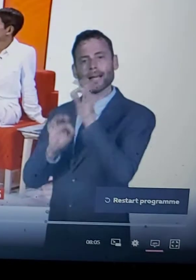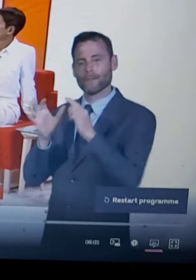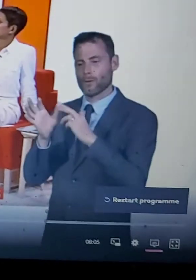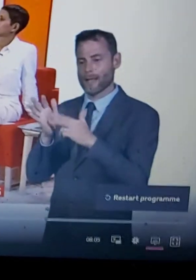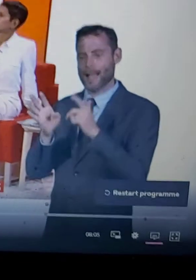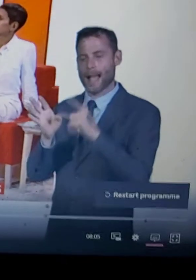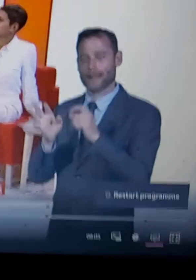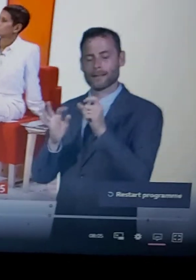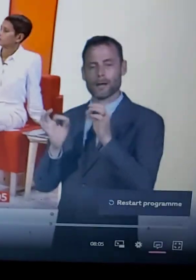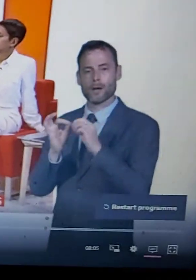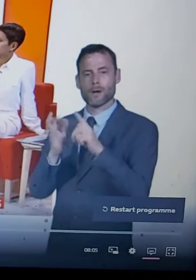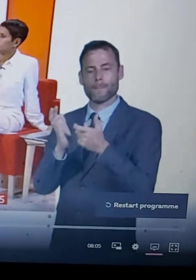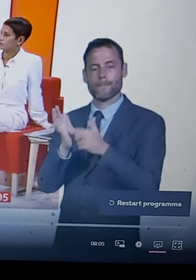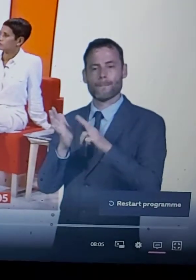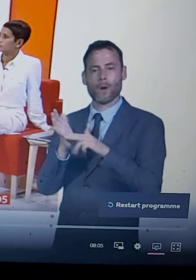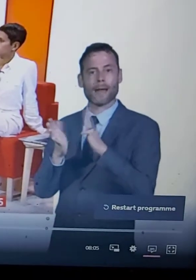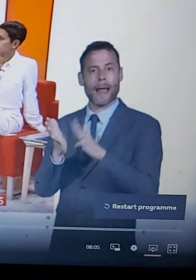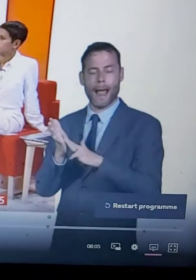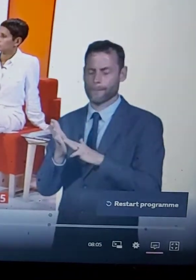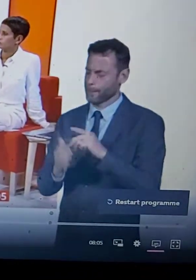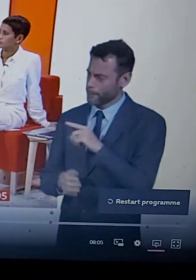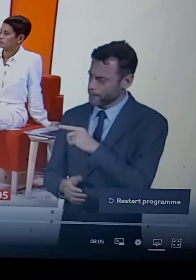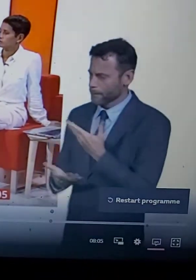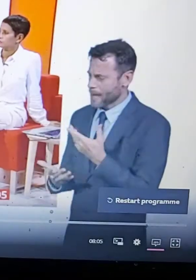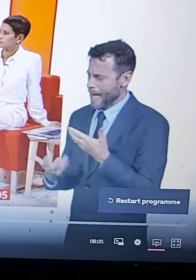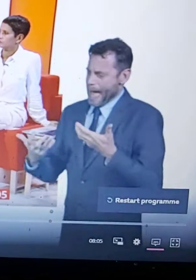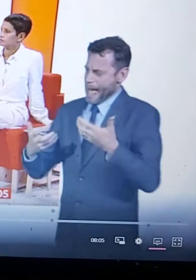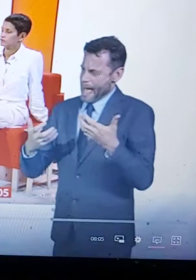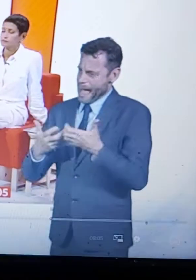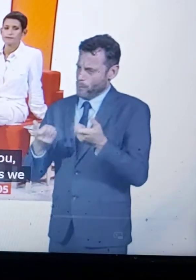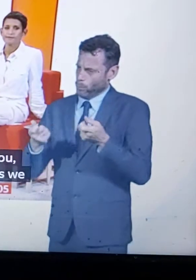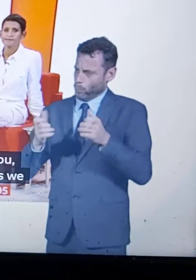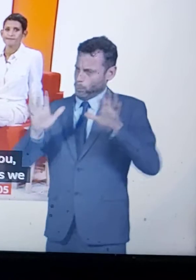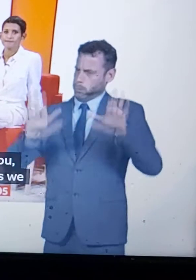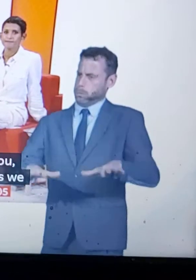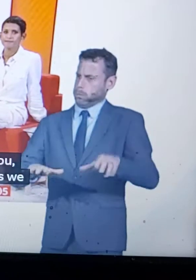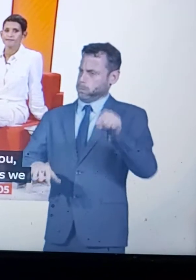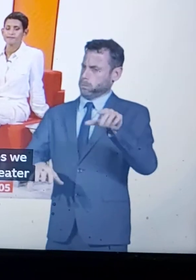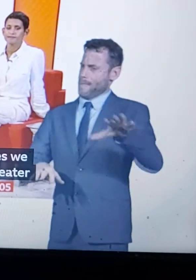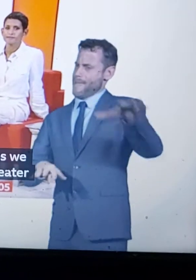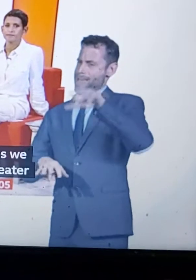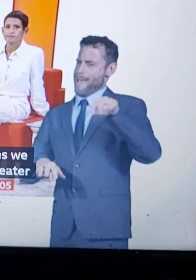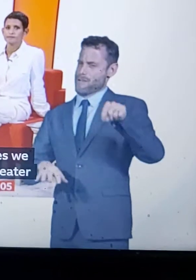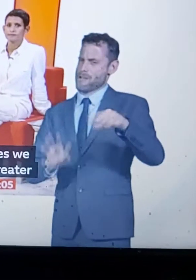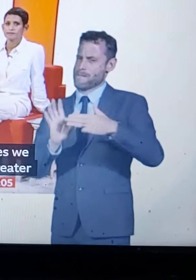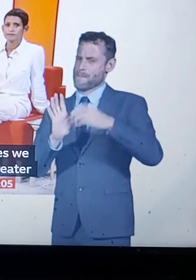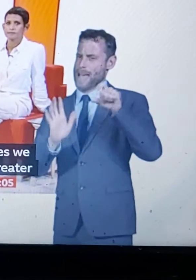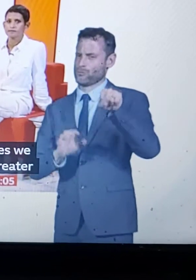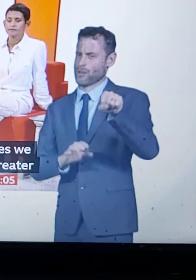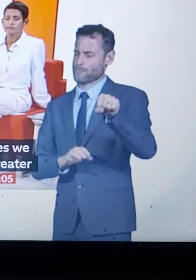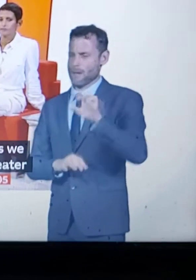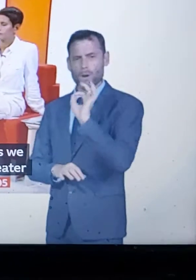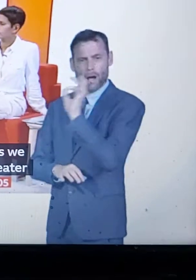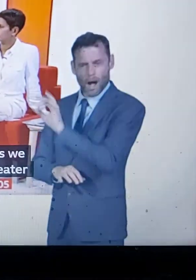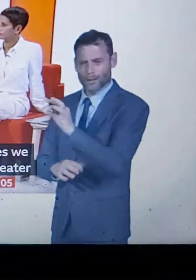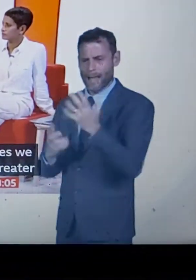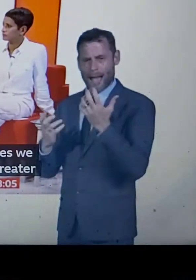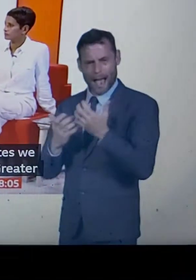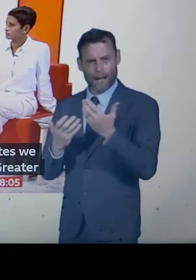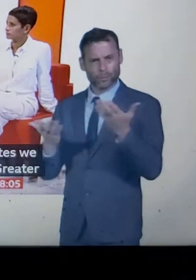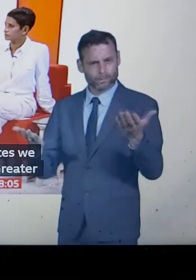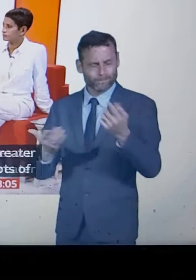way to Manchester. A lot of questions about how this is working in practice, about restrictions and how they will apply. So that's